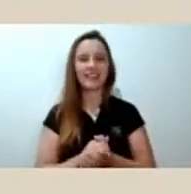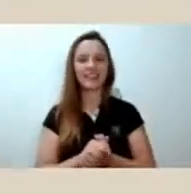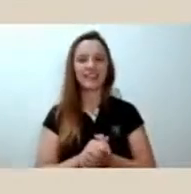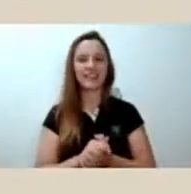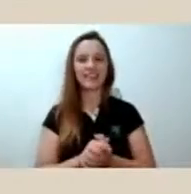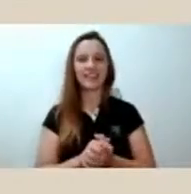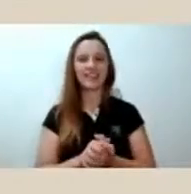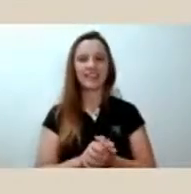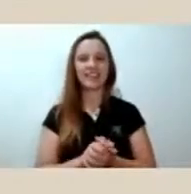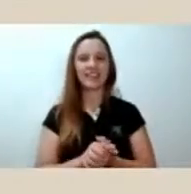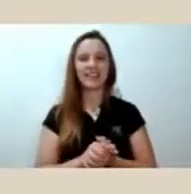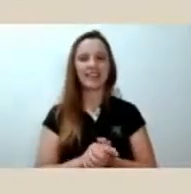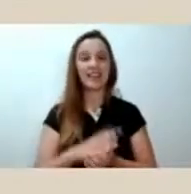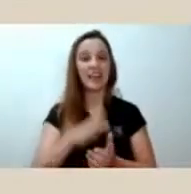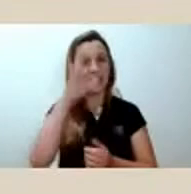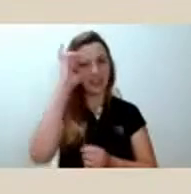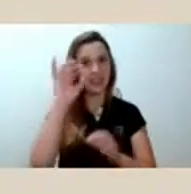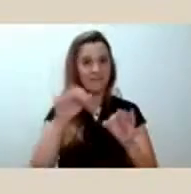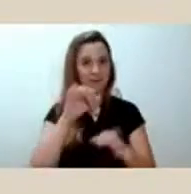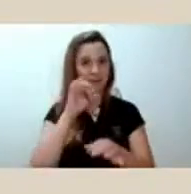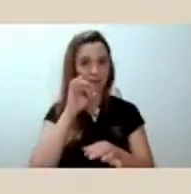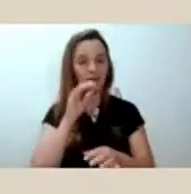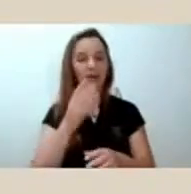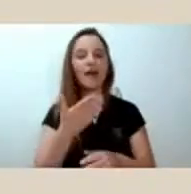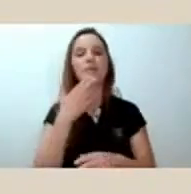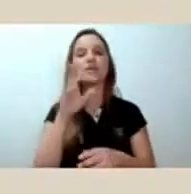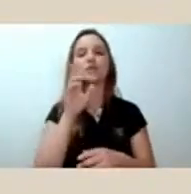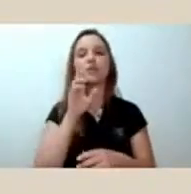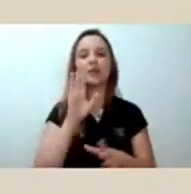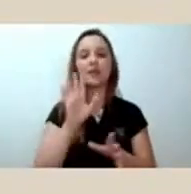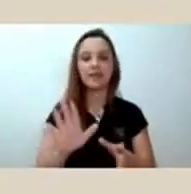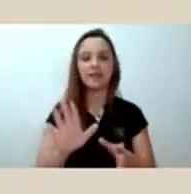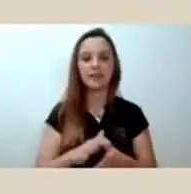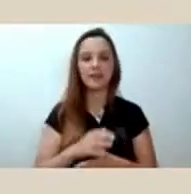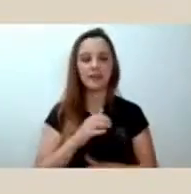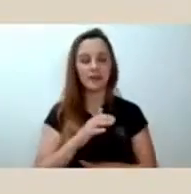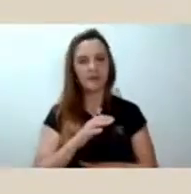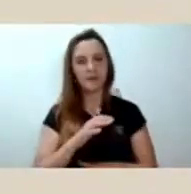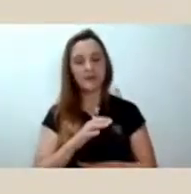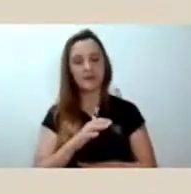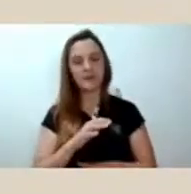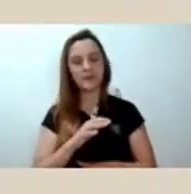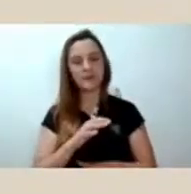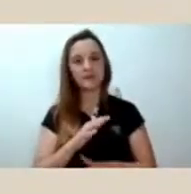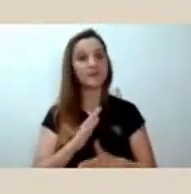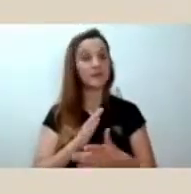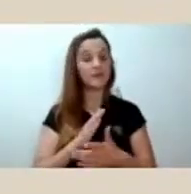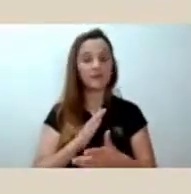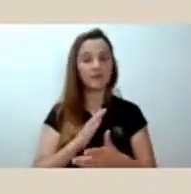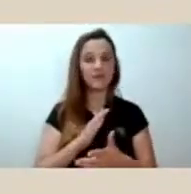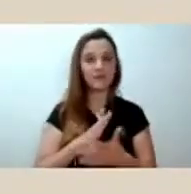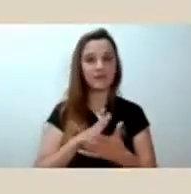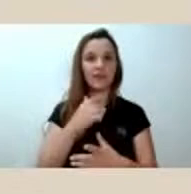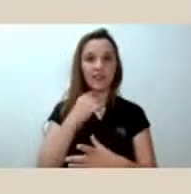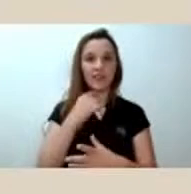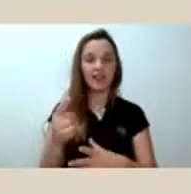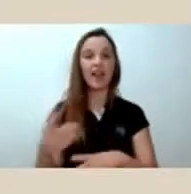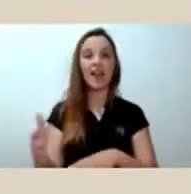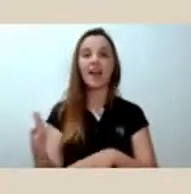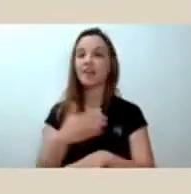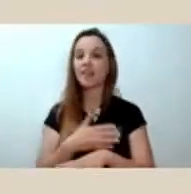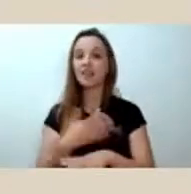ideia. Peço imensa desculpa, sorry. Não, é só para dizer que foi aquilo que vocês comentaram, faz